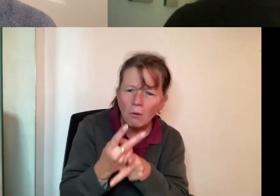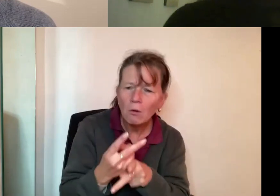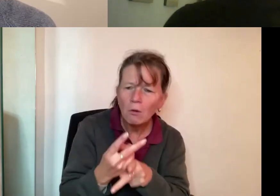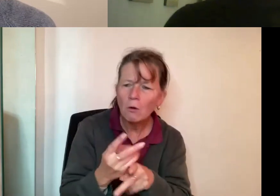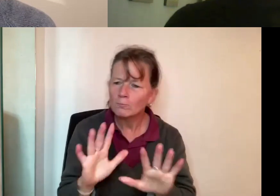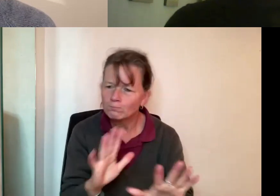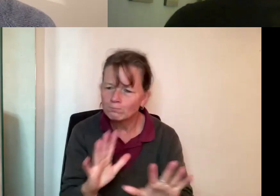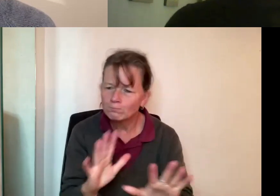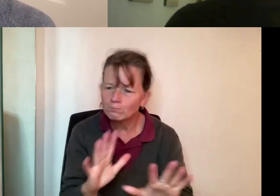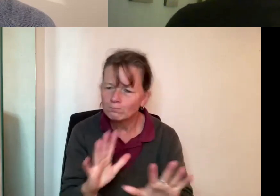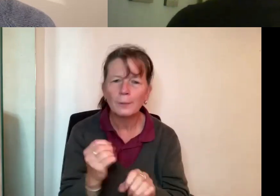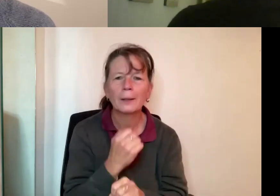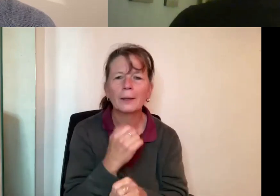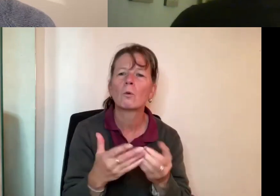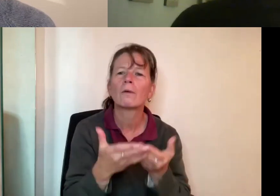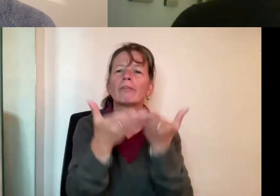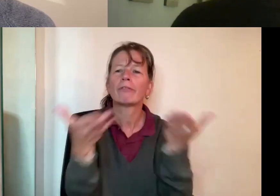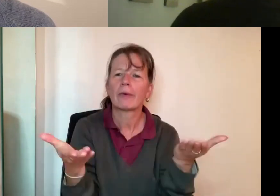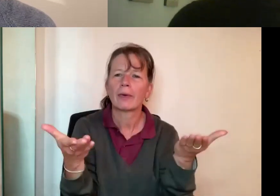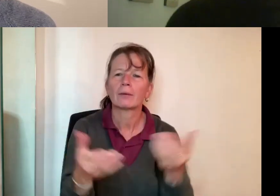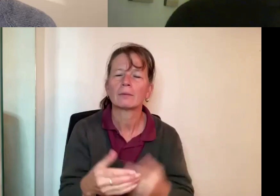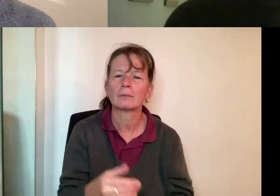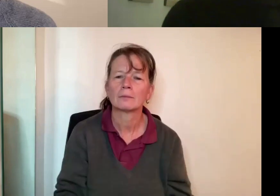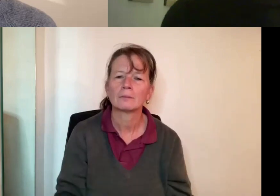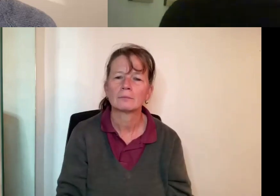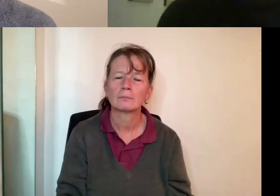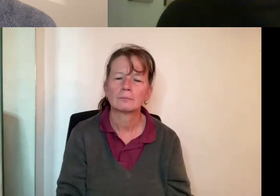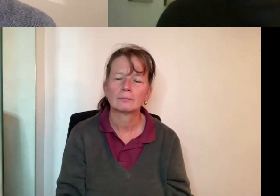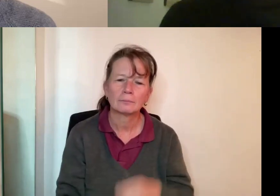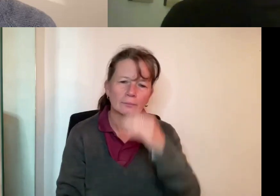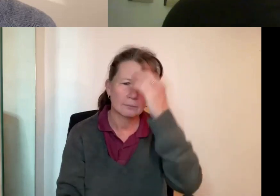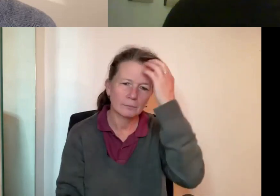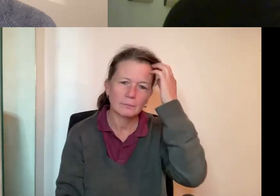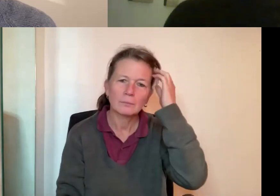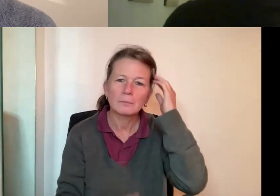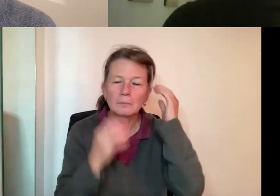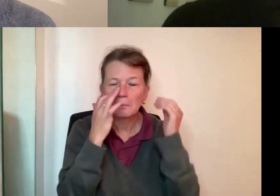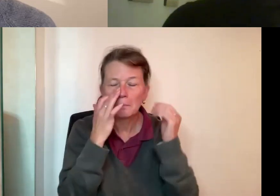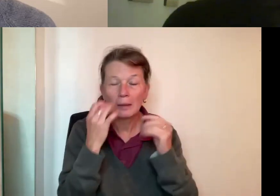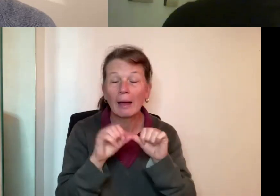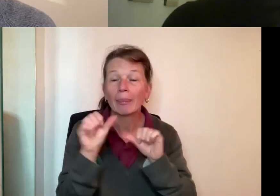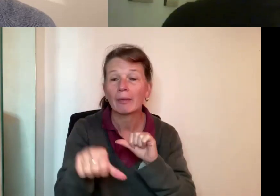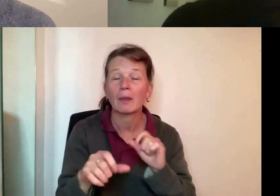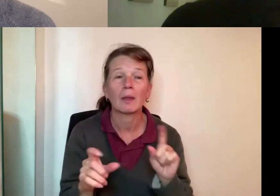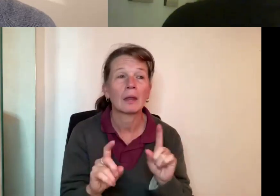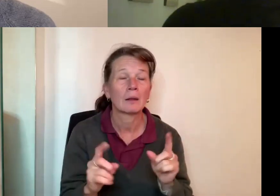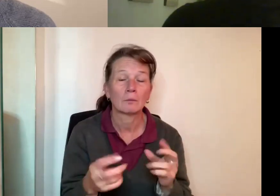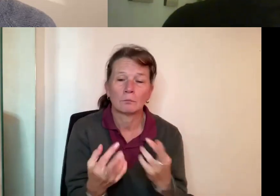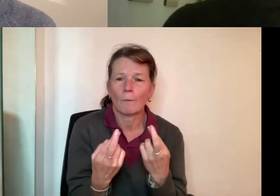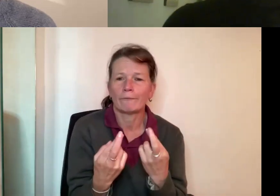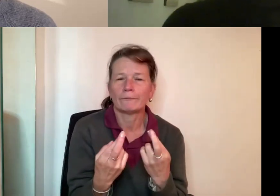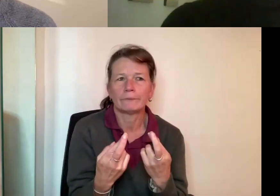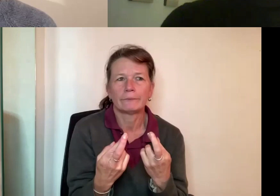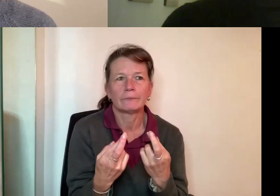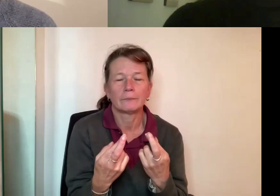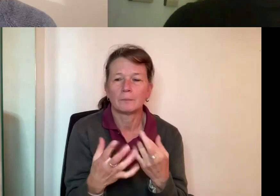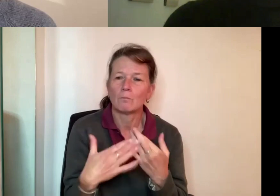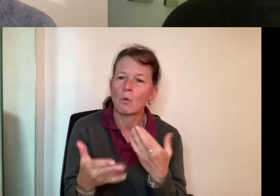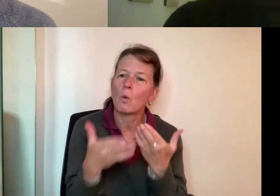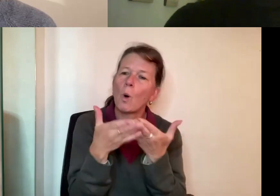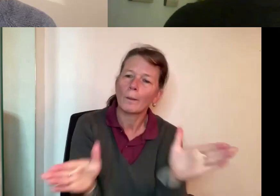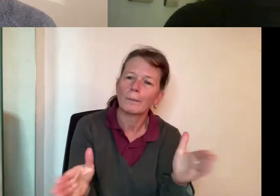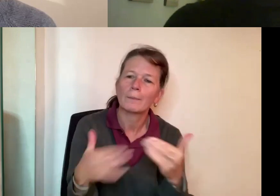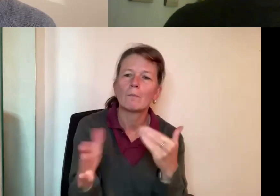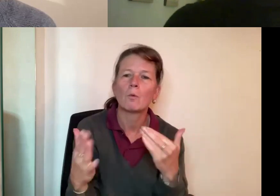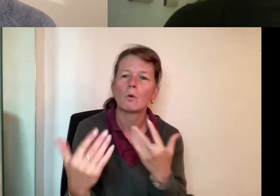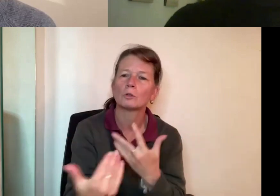making it fairer for everyone, and consequently then hopefully more open, more transparent,